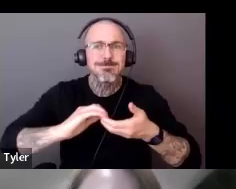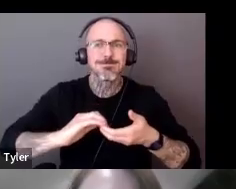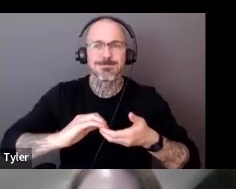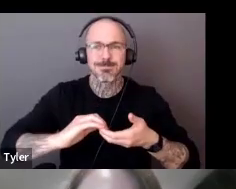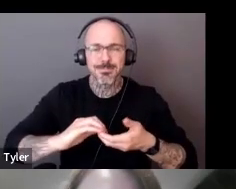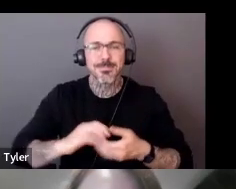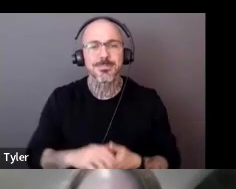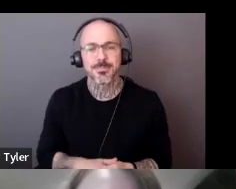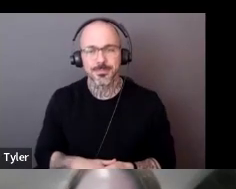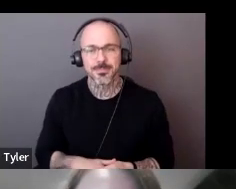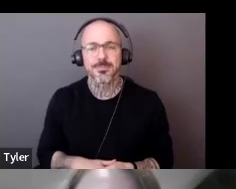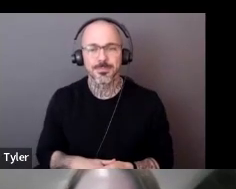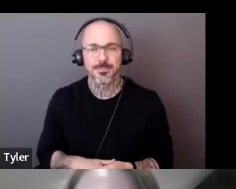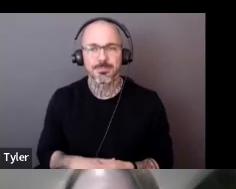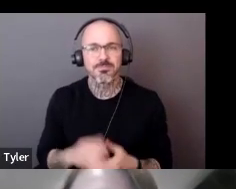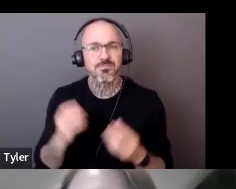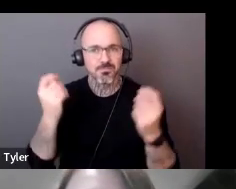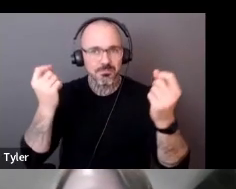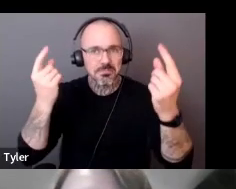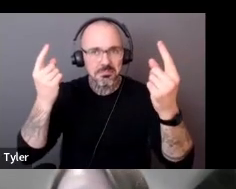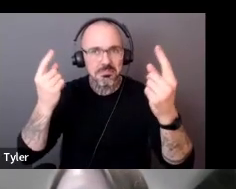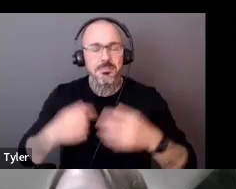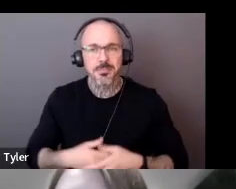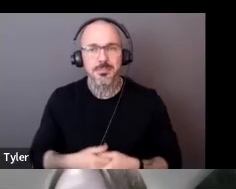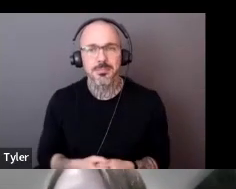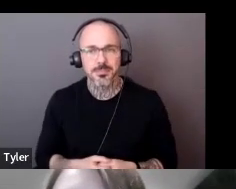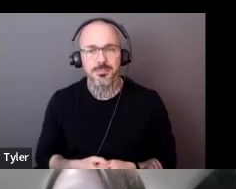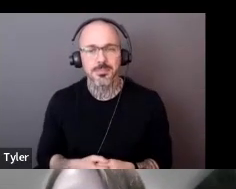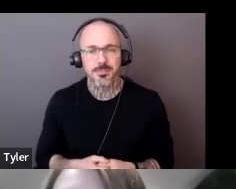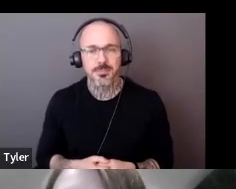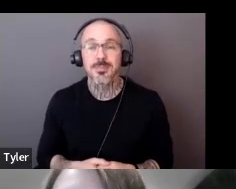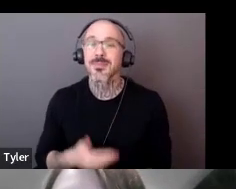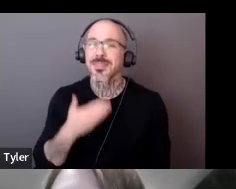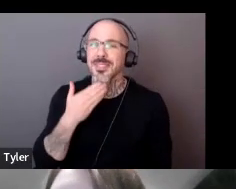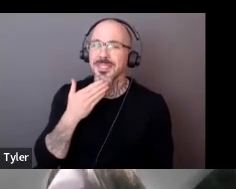Thank you, Michael. Really appreciate you answering that question.